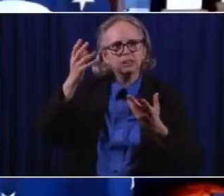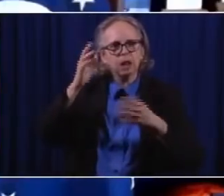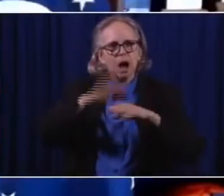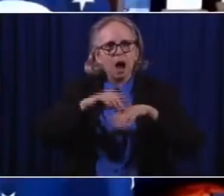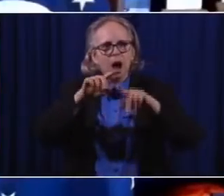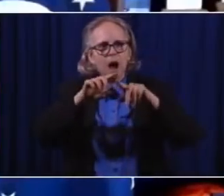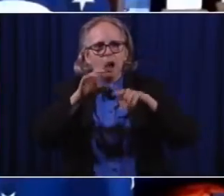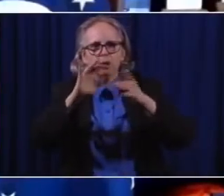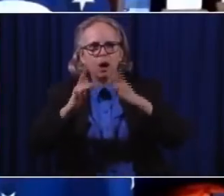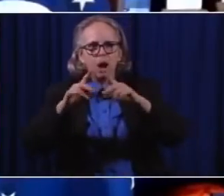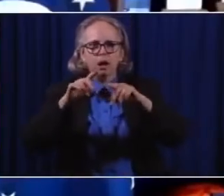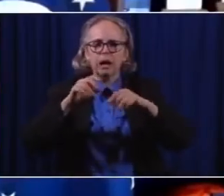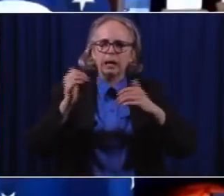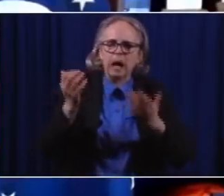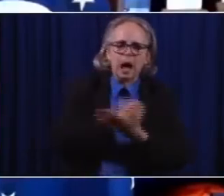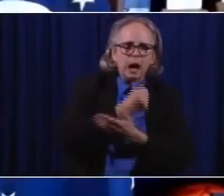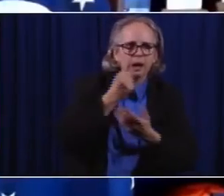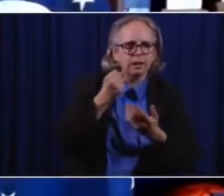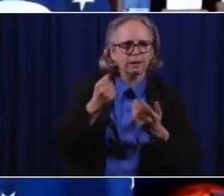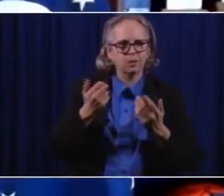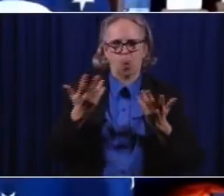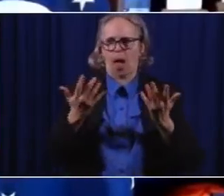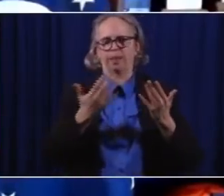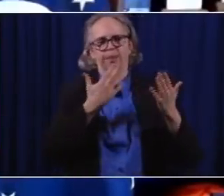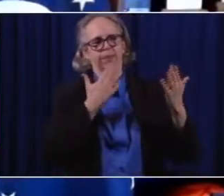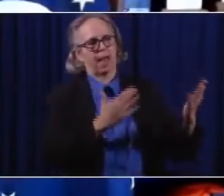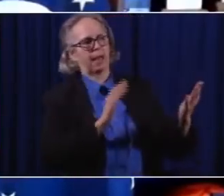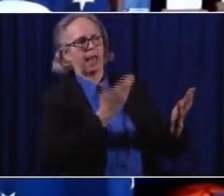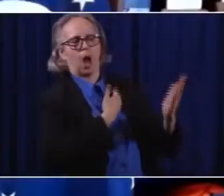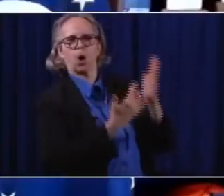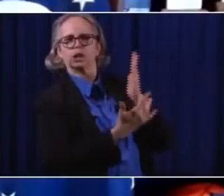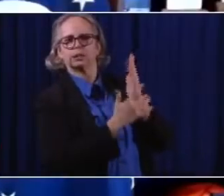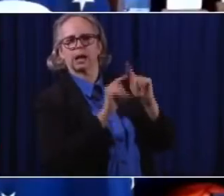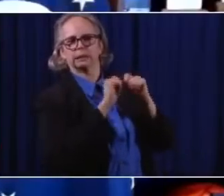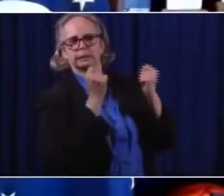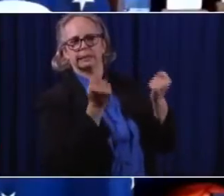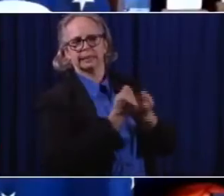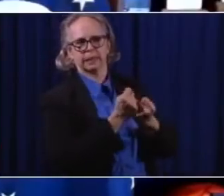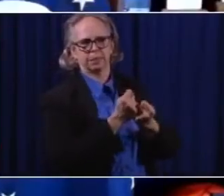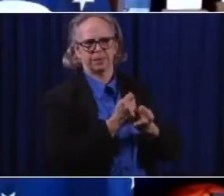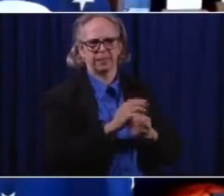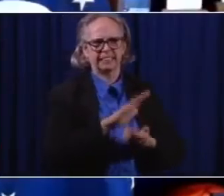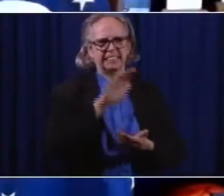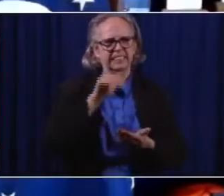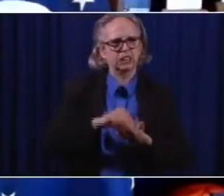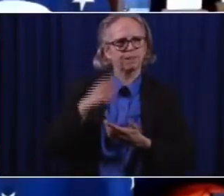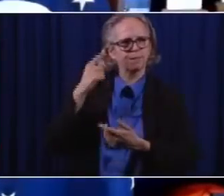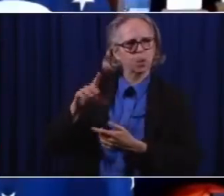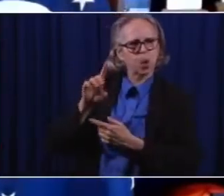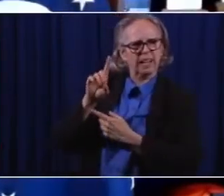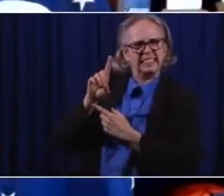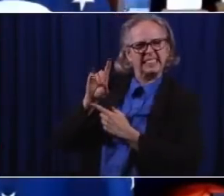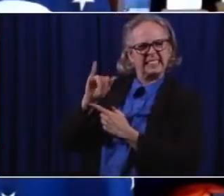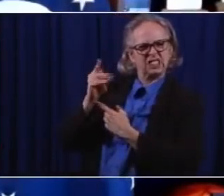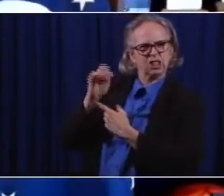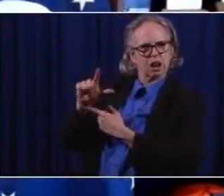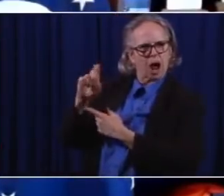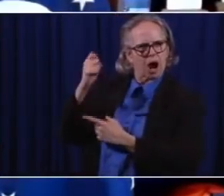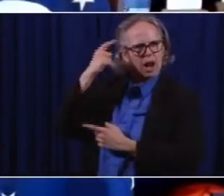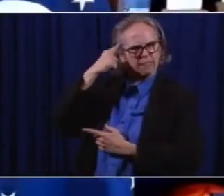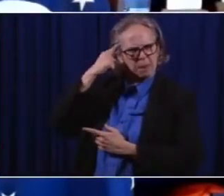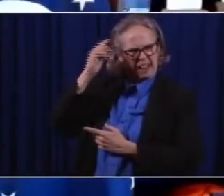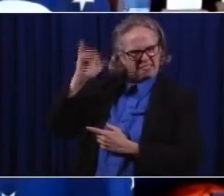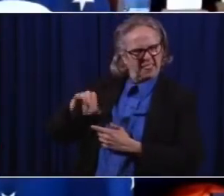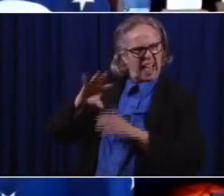tech team. And the Center for Digital Government has given the state of Ohio an A for the 2020